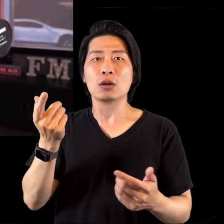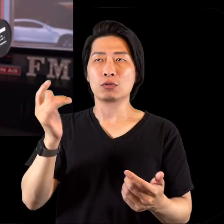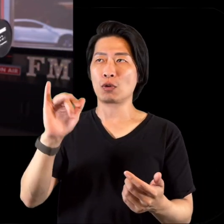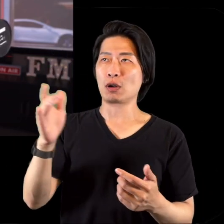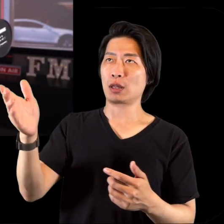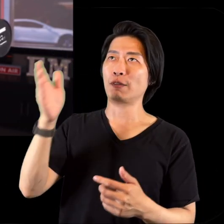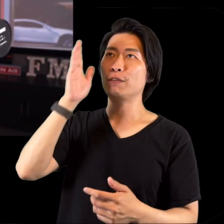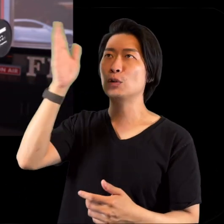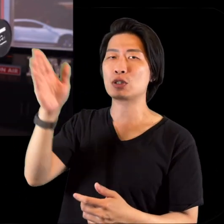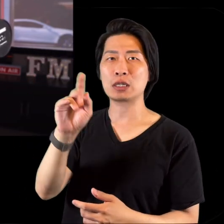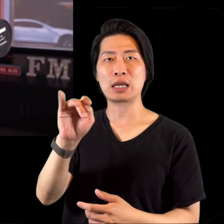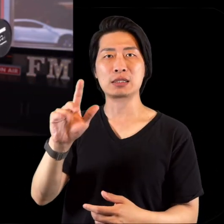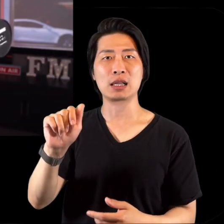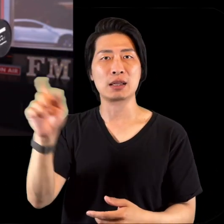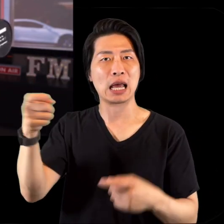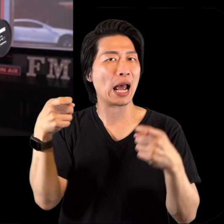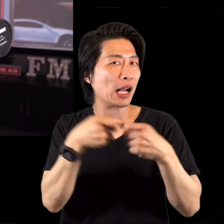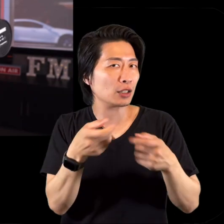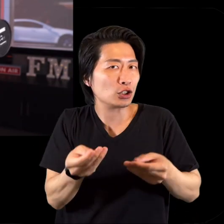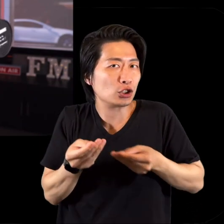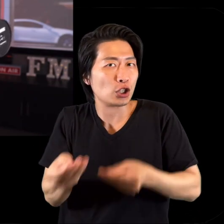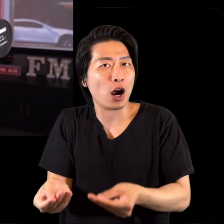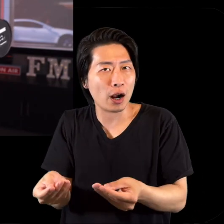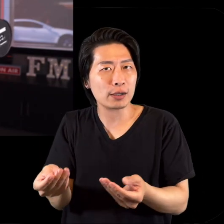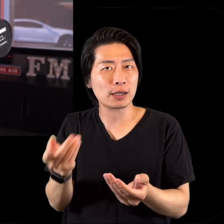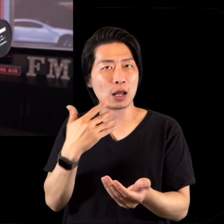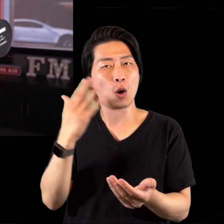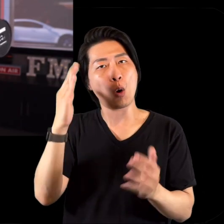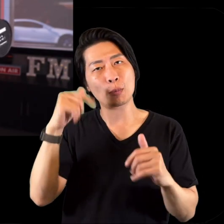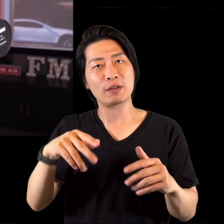a better understanding of the potential of charging for Tesla in the